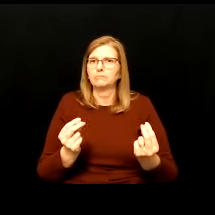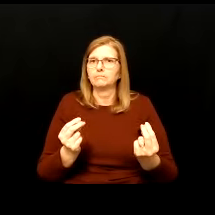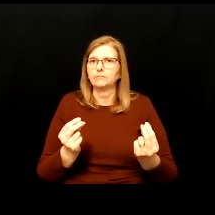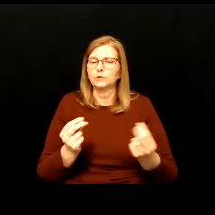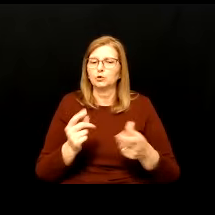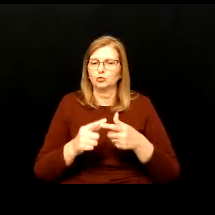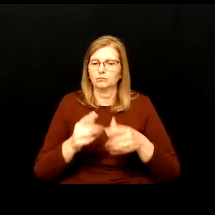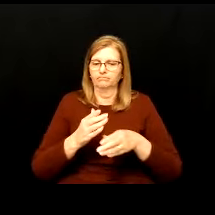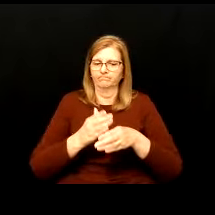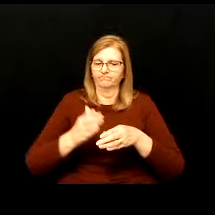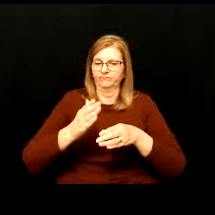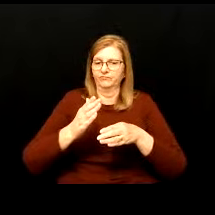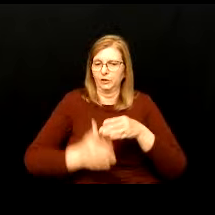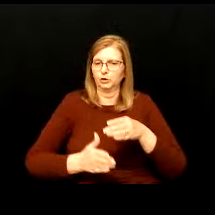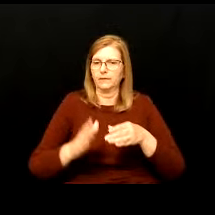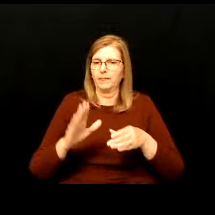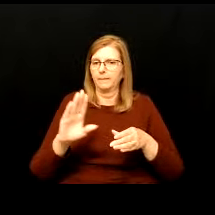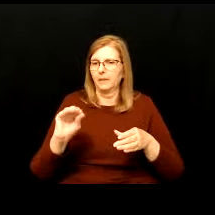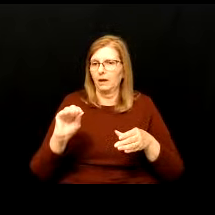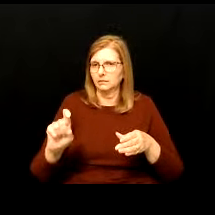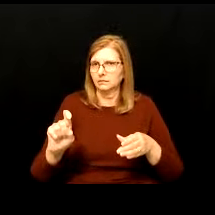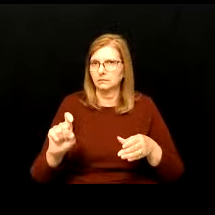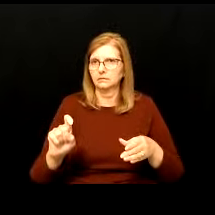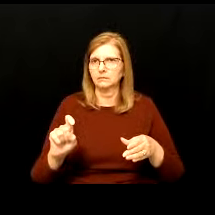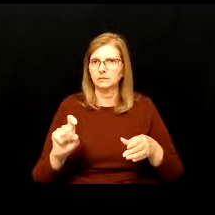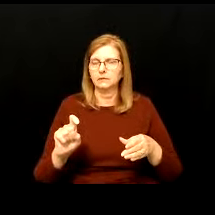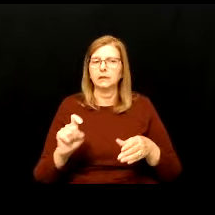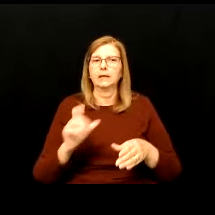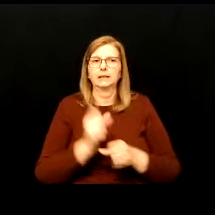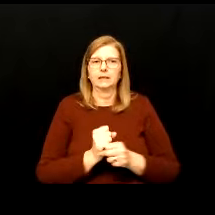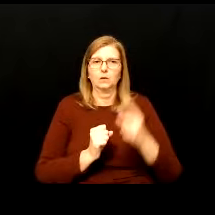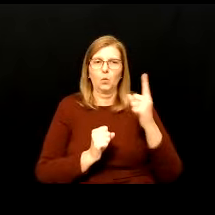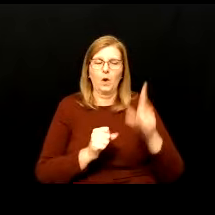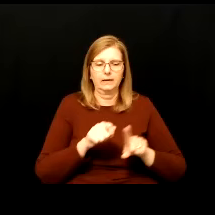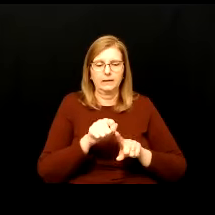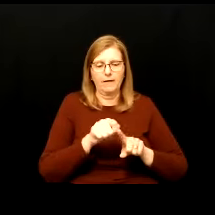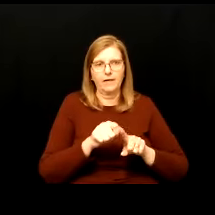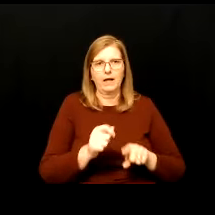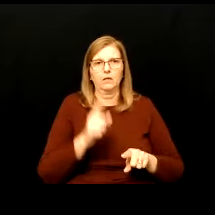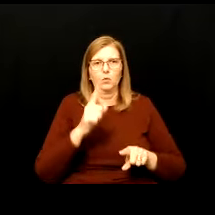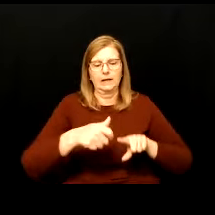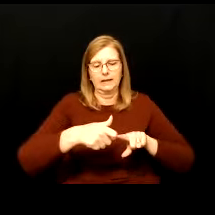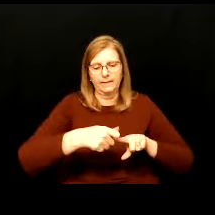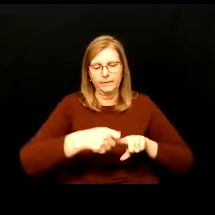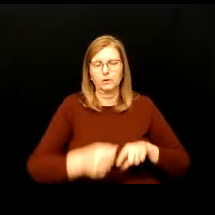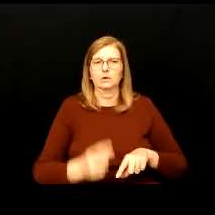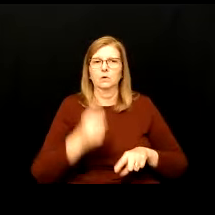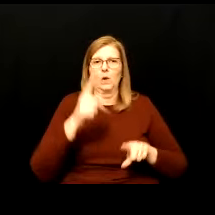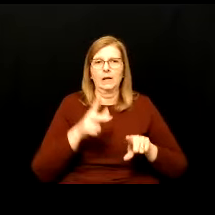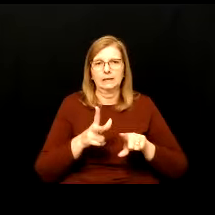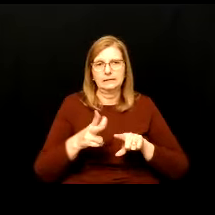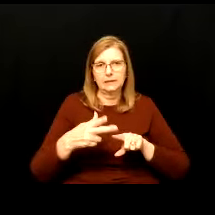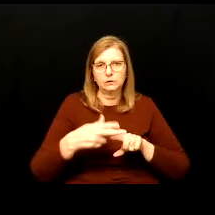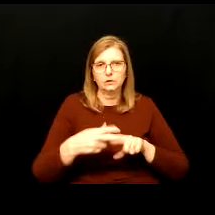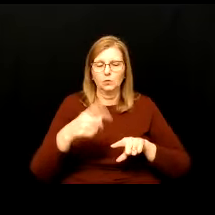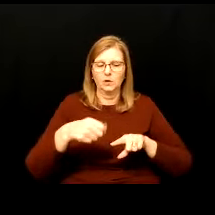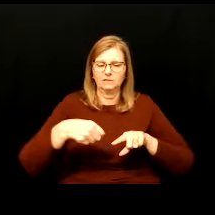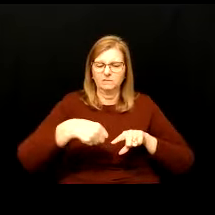complete this box. And it says to get 1 nail file, 1 clipper, 1 scissor, 1 cuticle